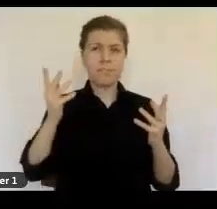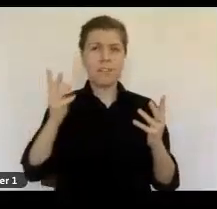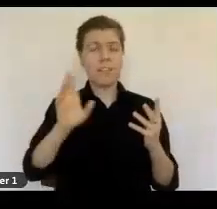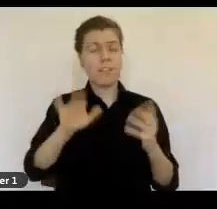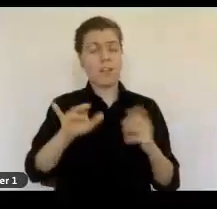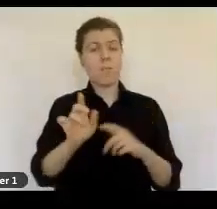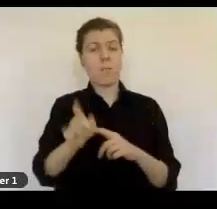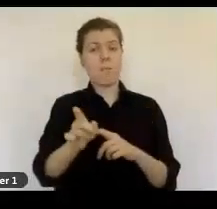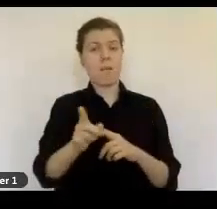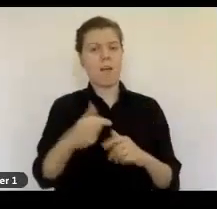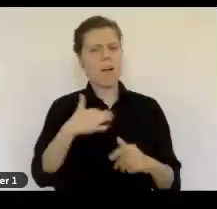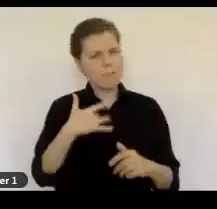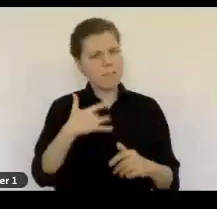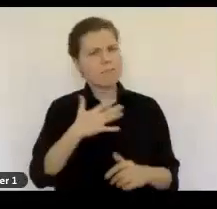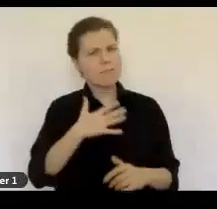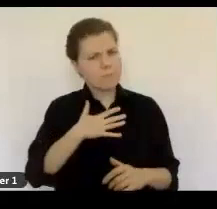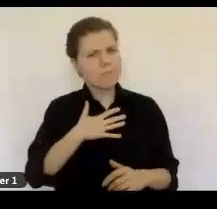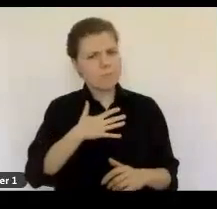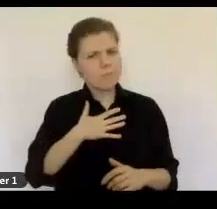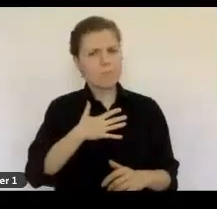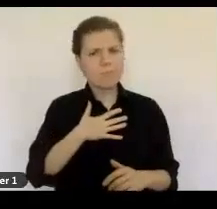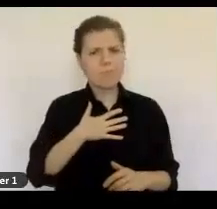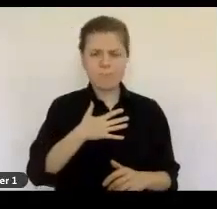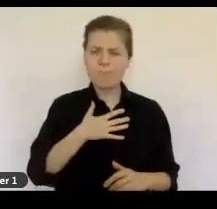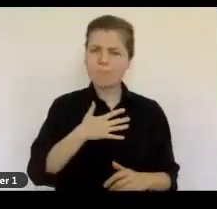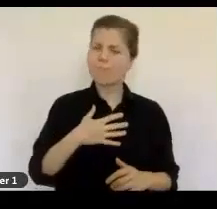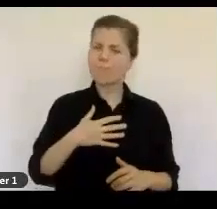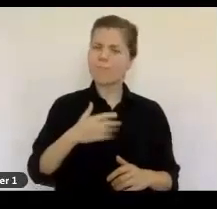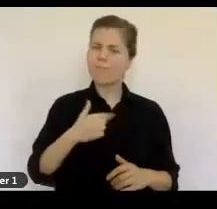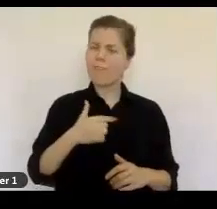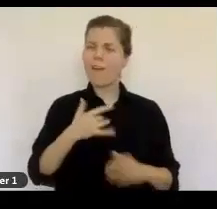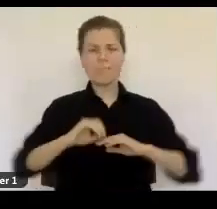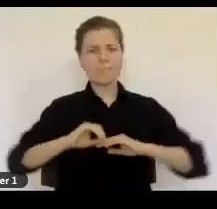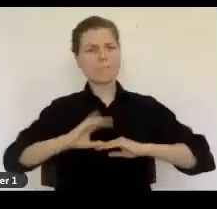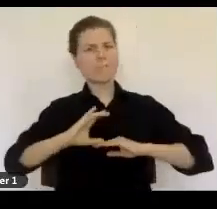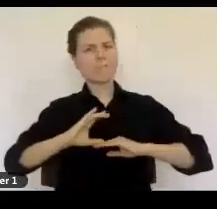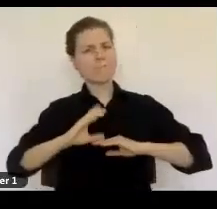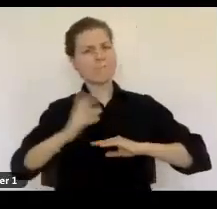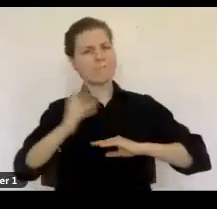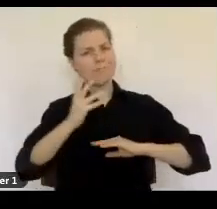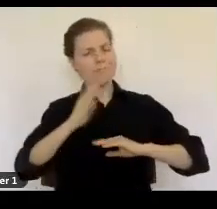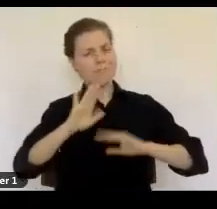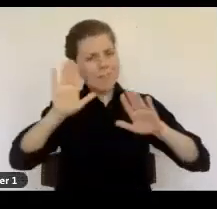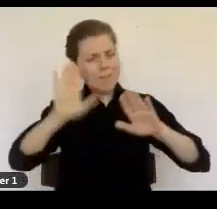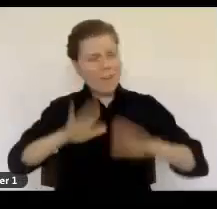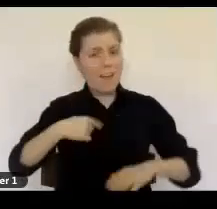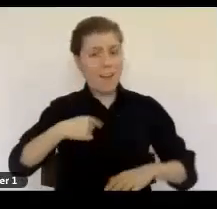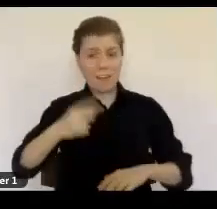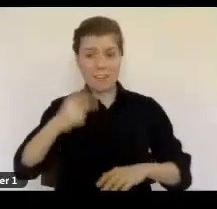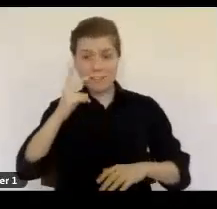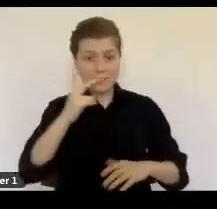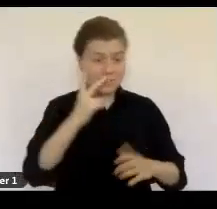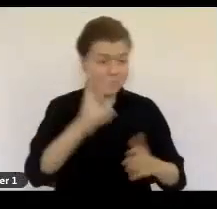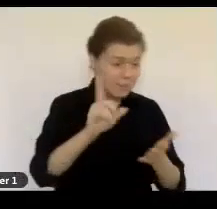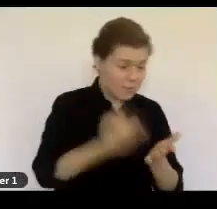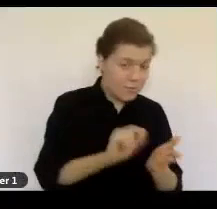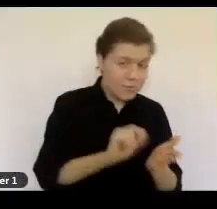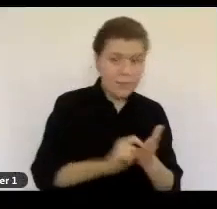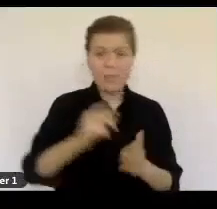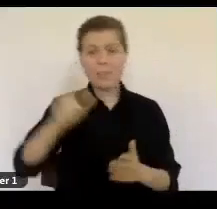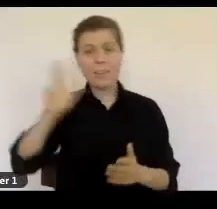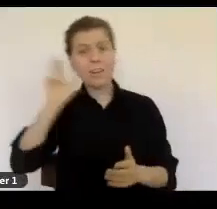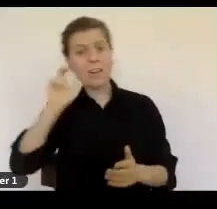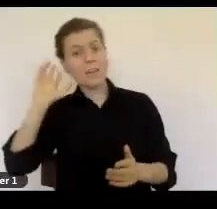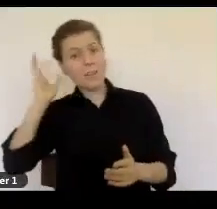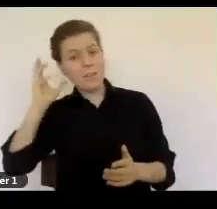pandemic, when it started to really preoccupy Canadians' attention, I was initially quite heartened by some of the